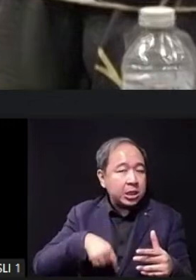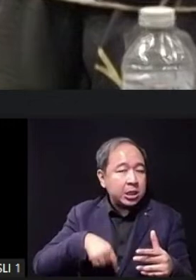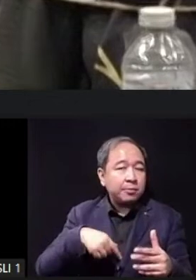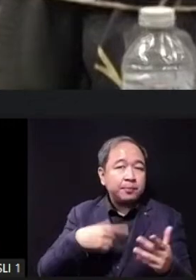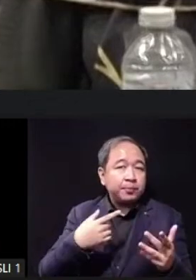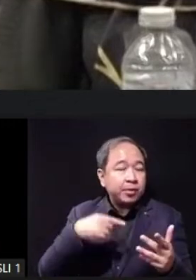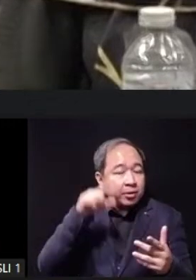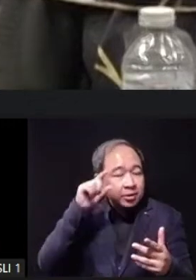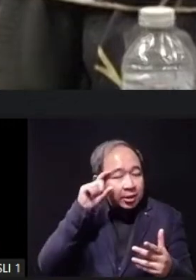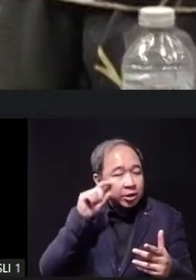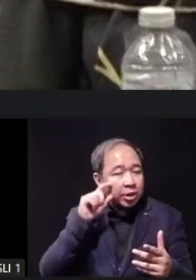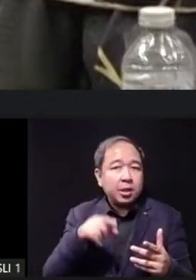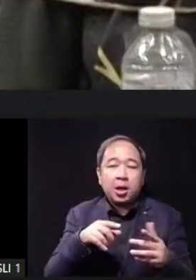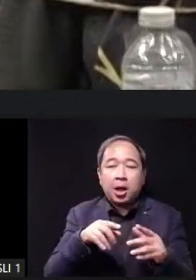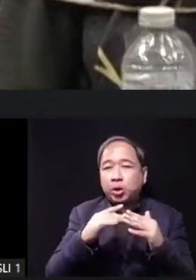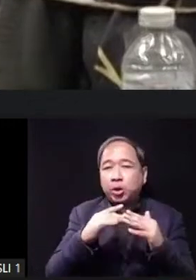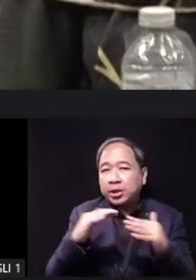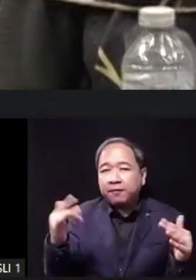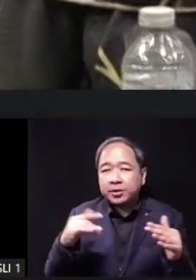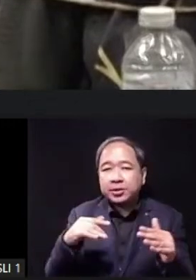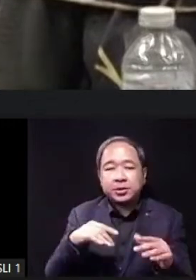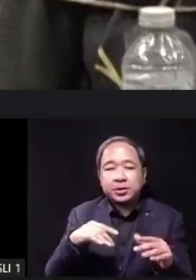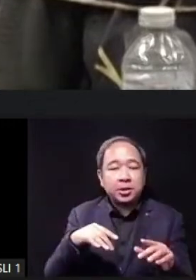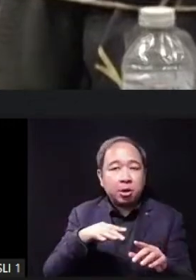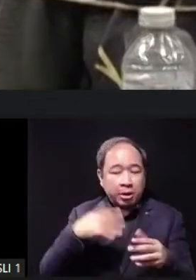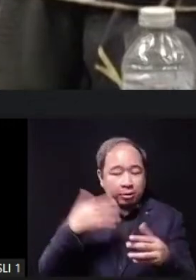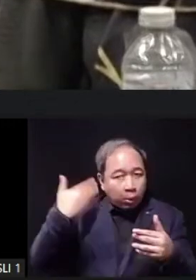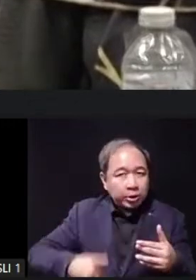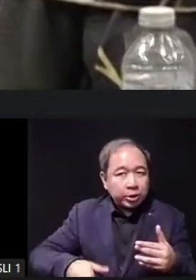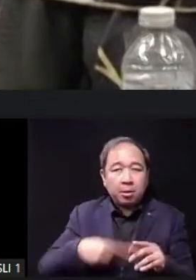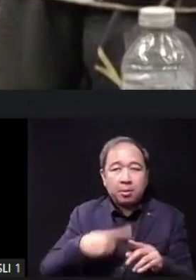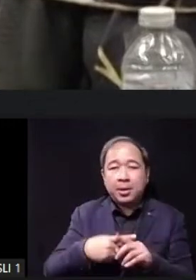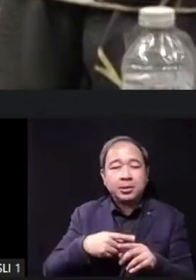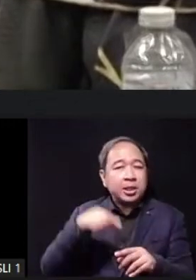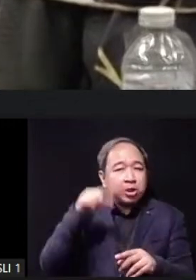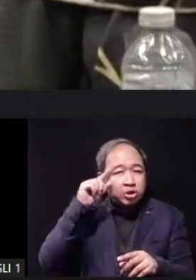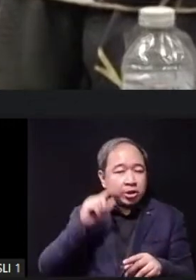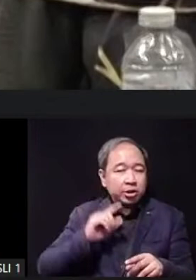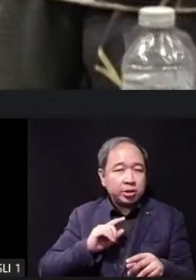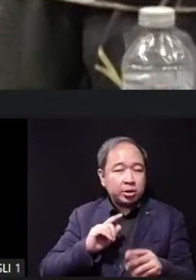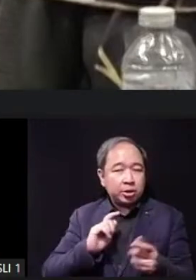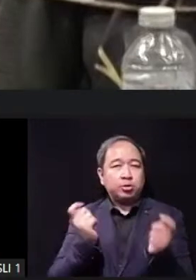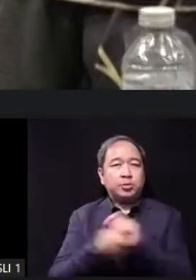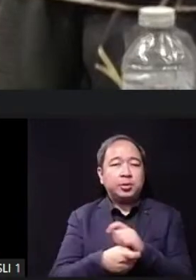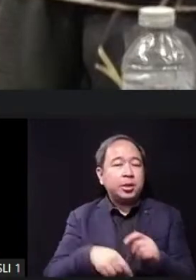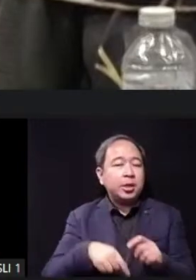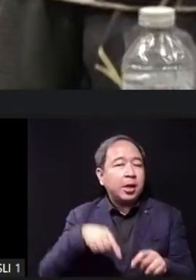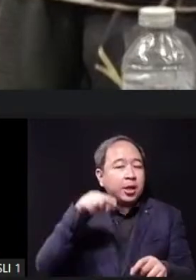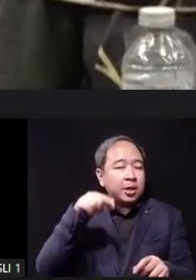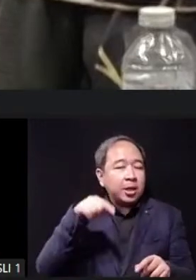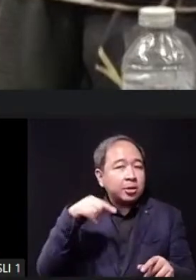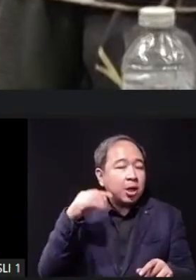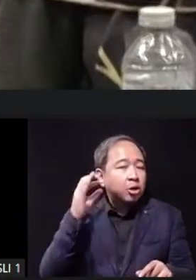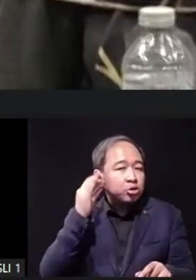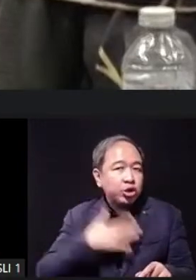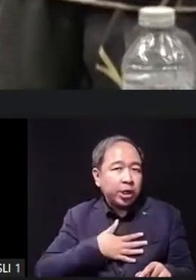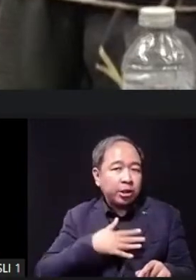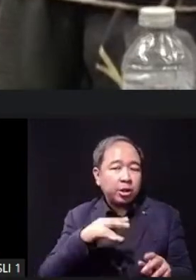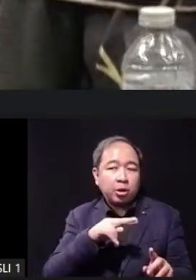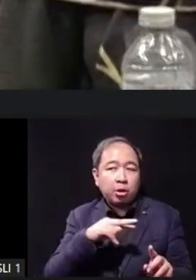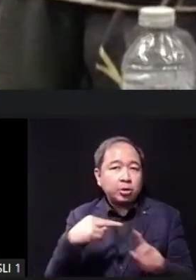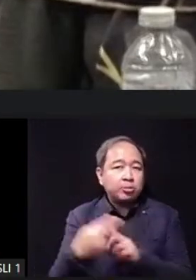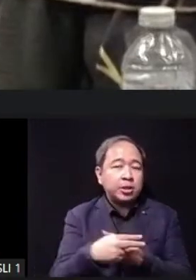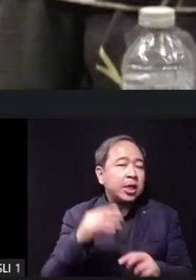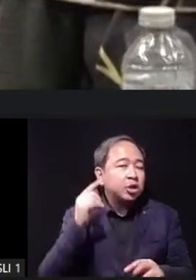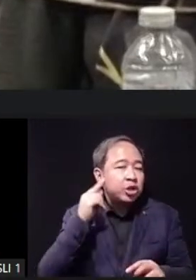diverse sexual orientation and gender identities, gender transformative, gender perspective, gender responsive, intersecting